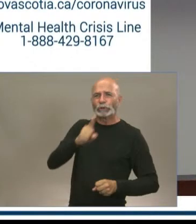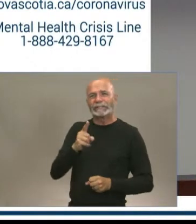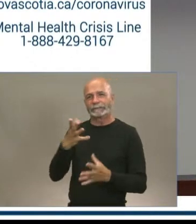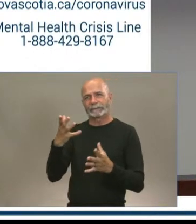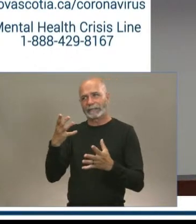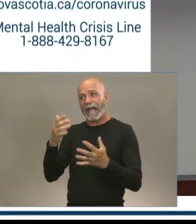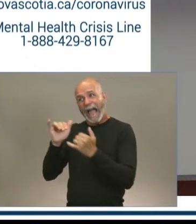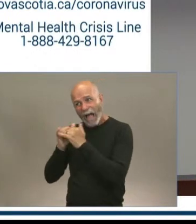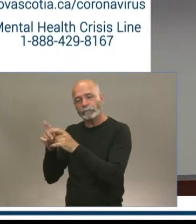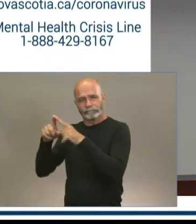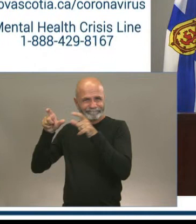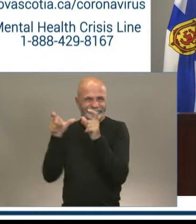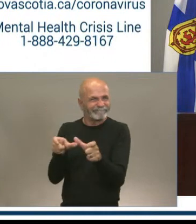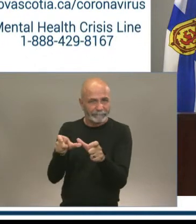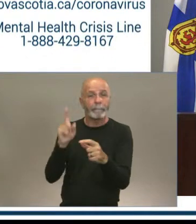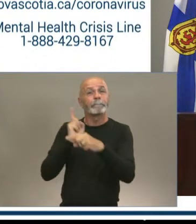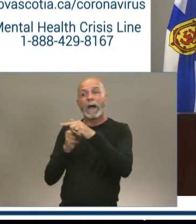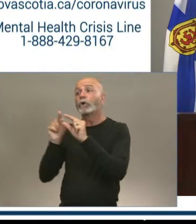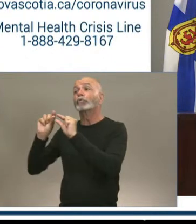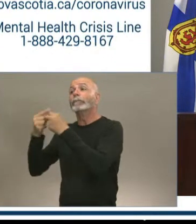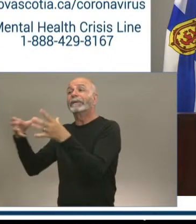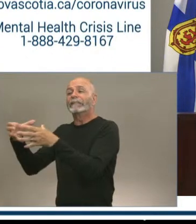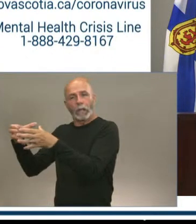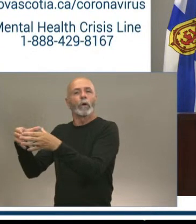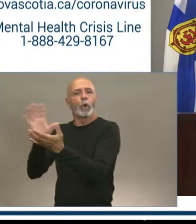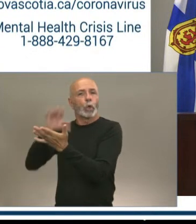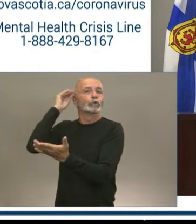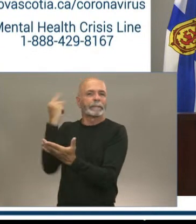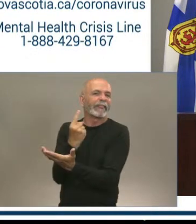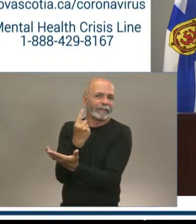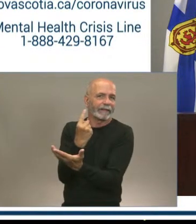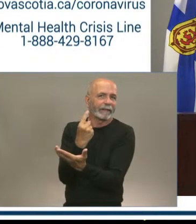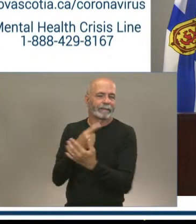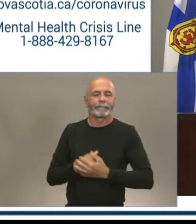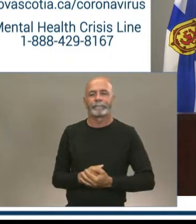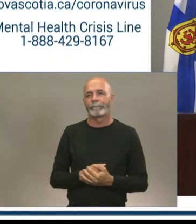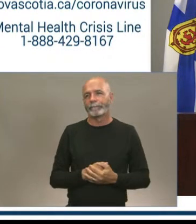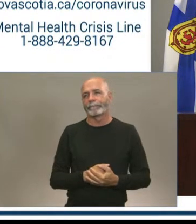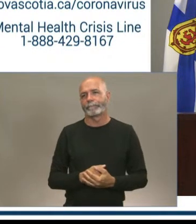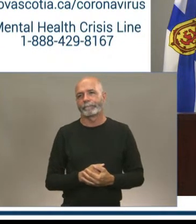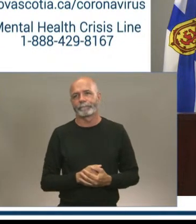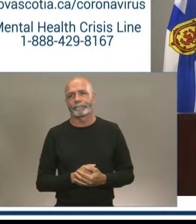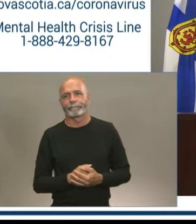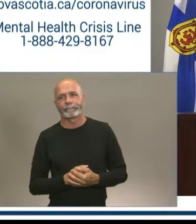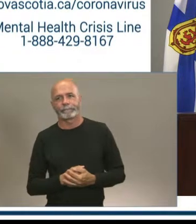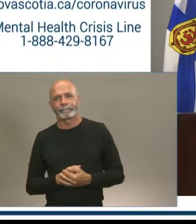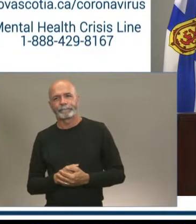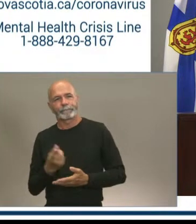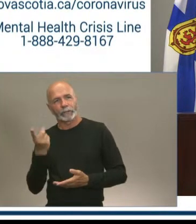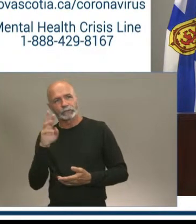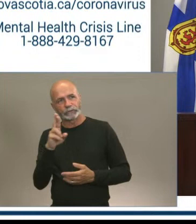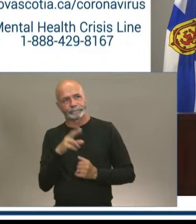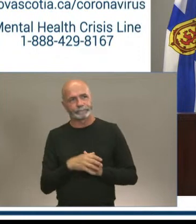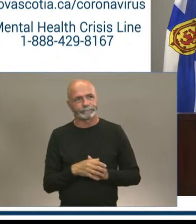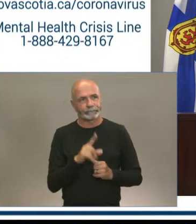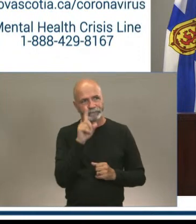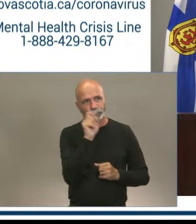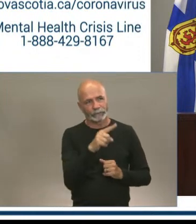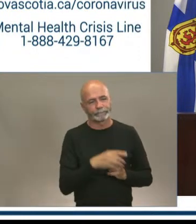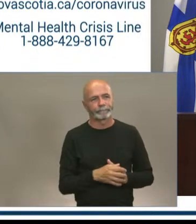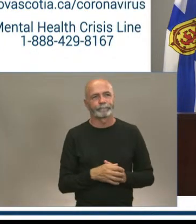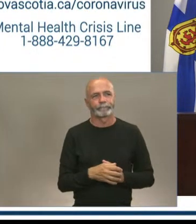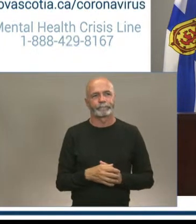group. Elizabeth, do you have a follow-up question? Yes, thank you, Dr. Strang. A lot of people,